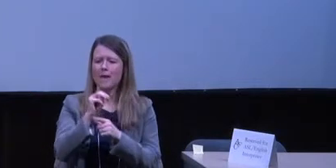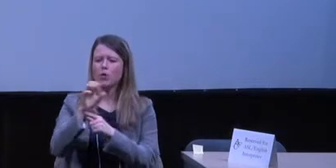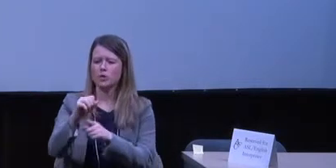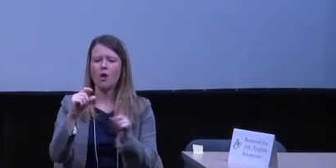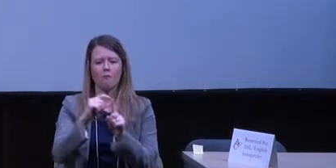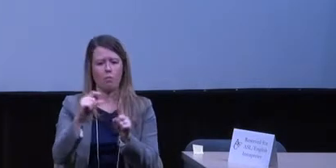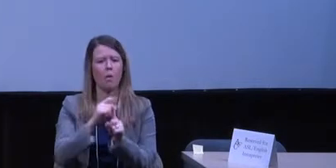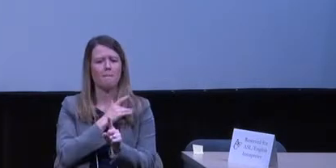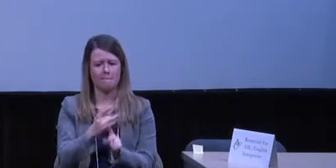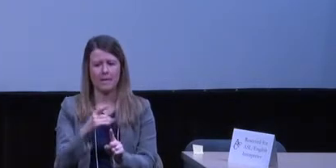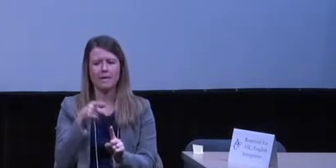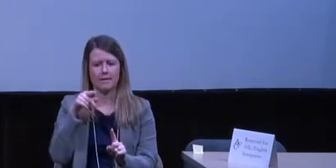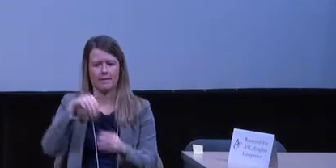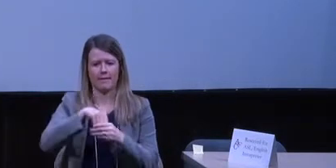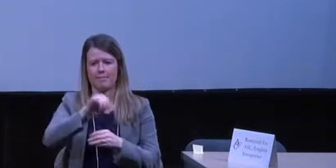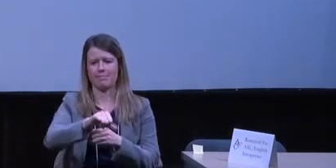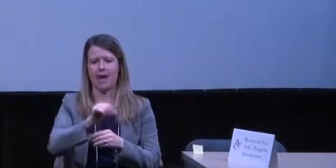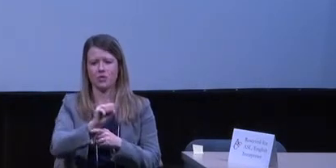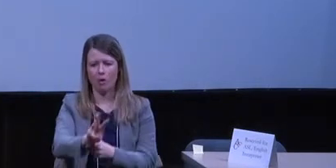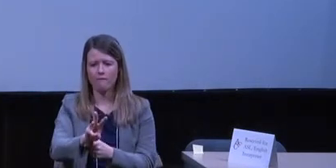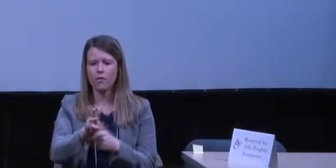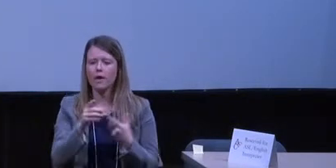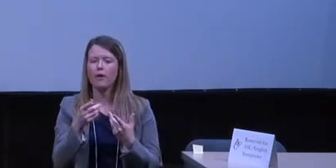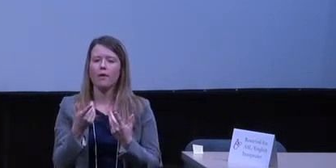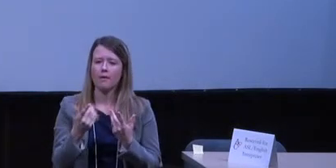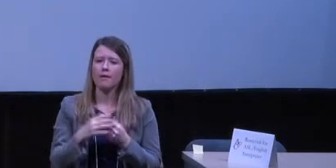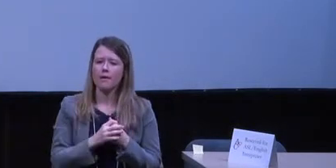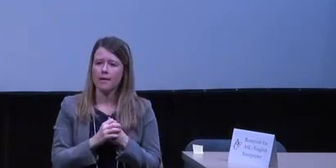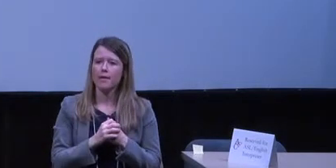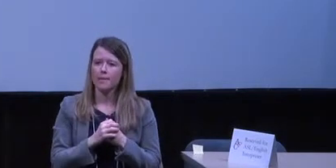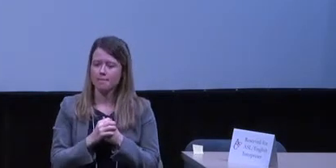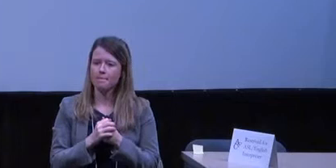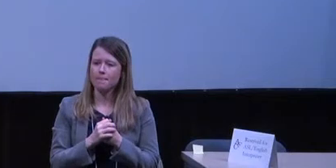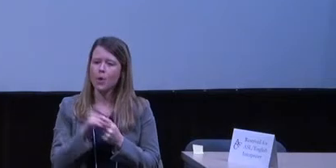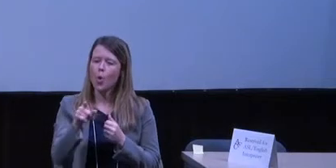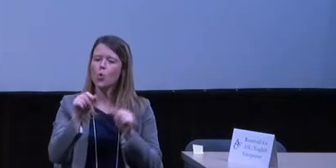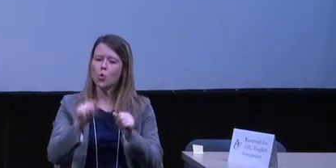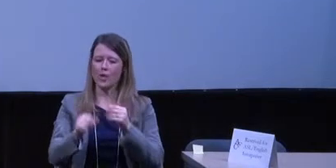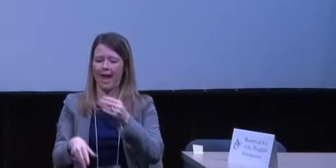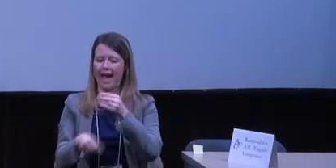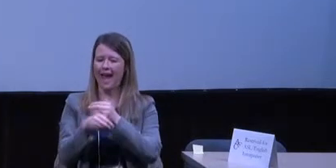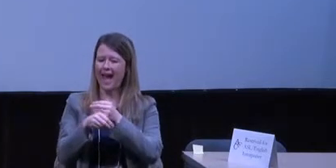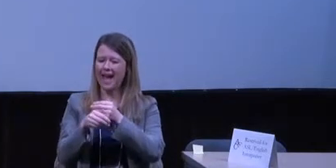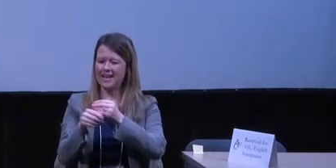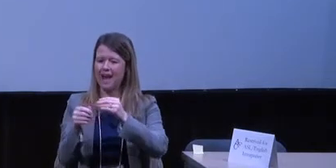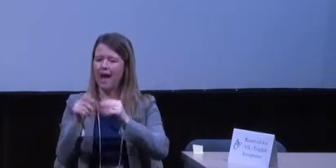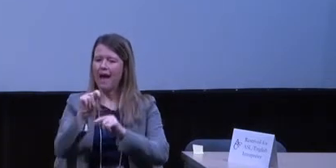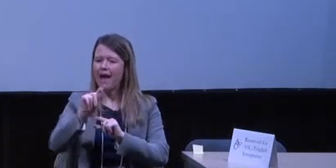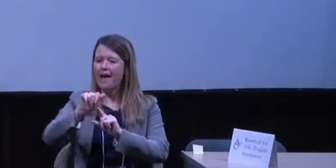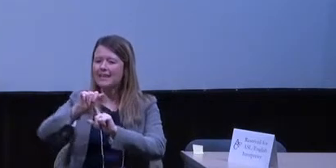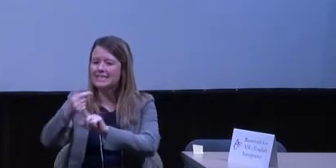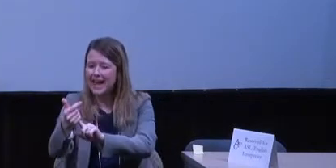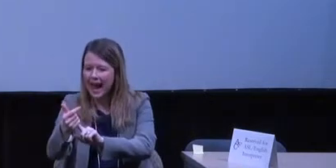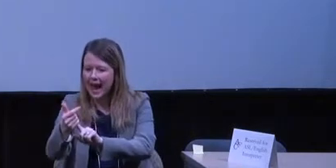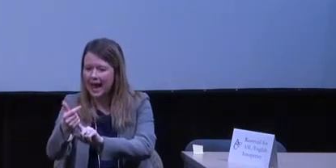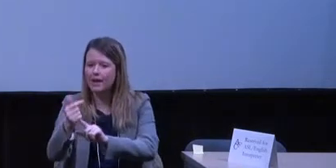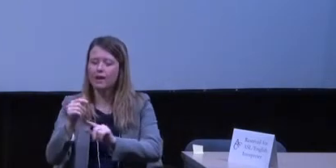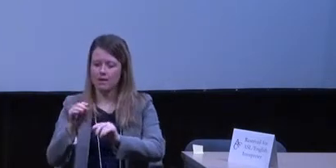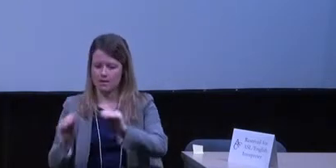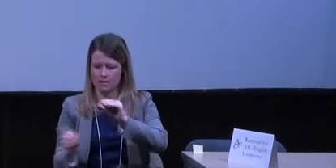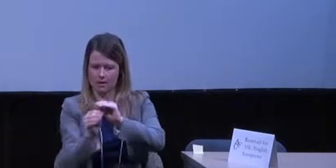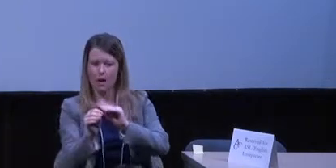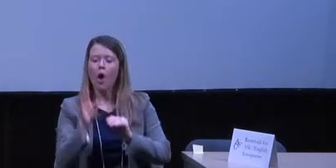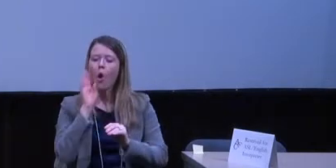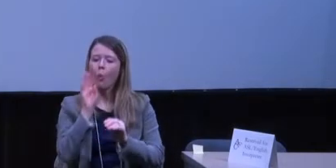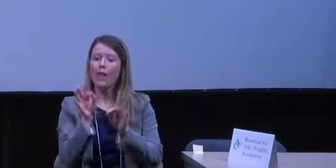you actually can provide an underlying tag that explains what that image is, even if it's